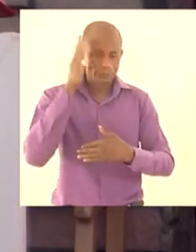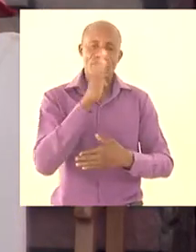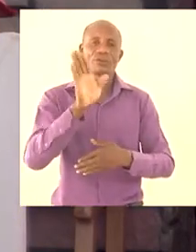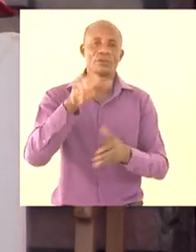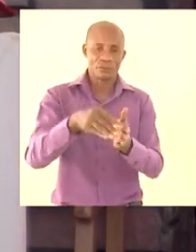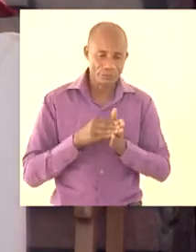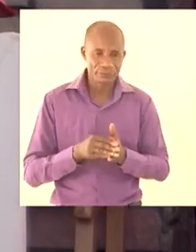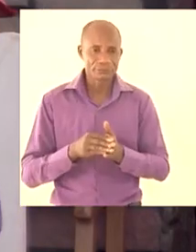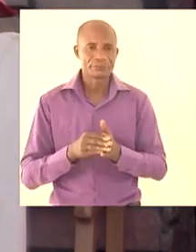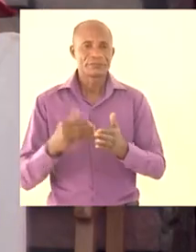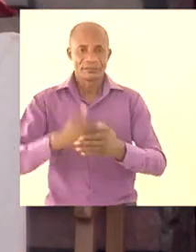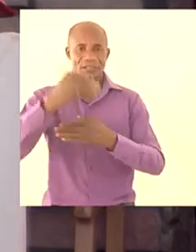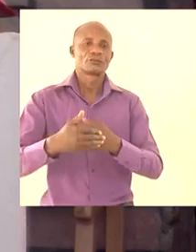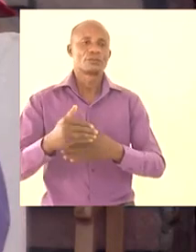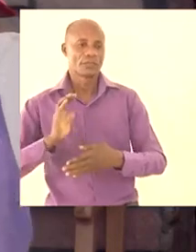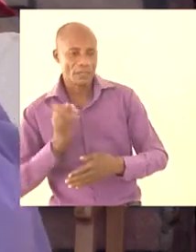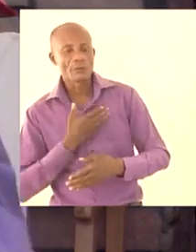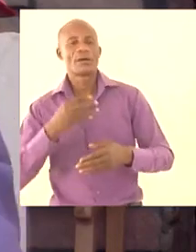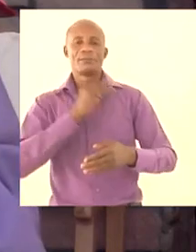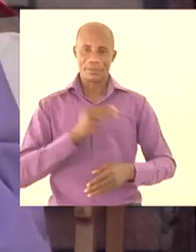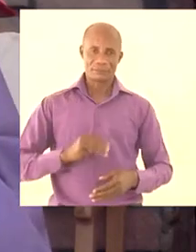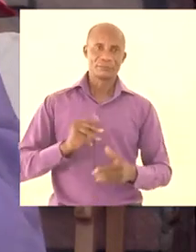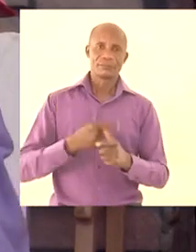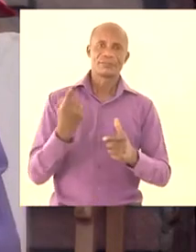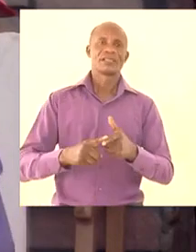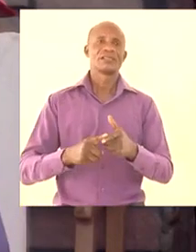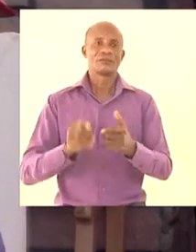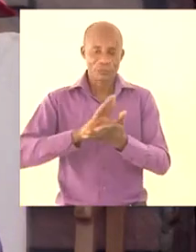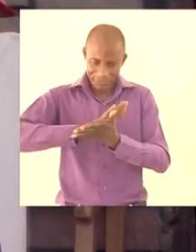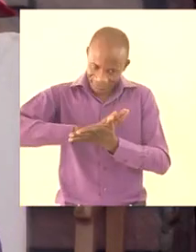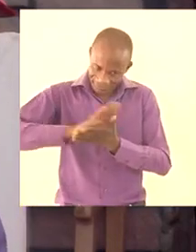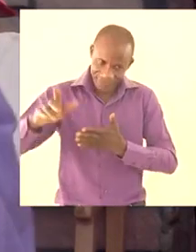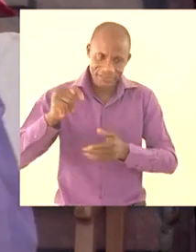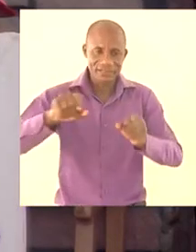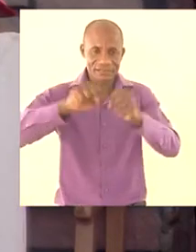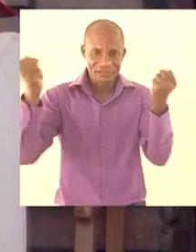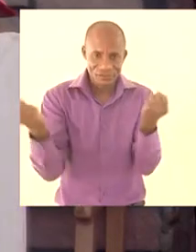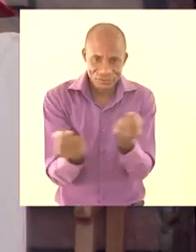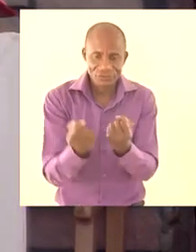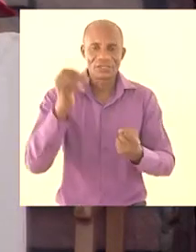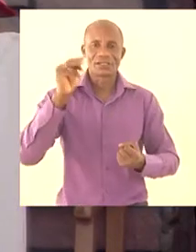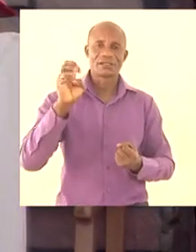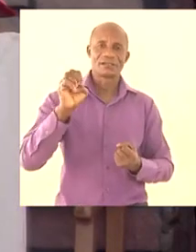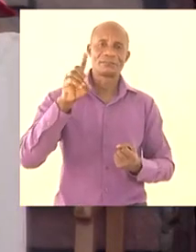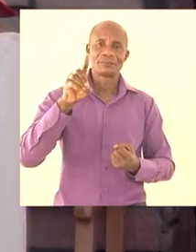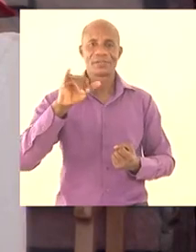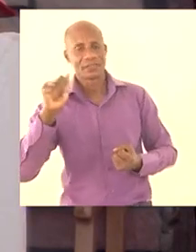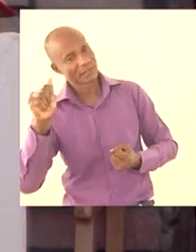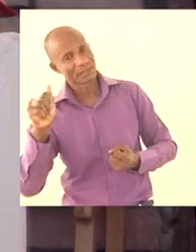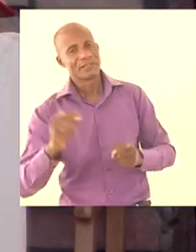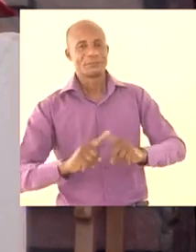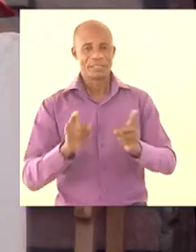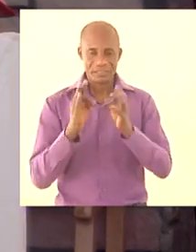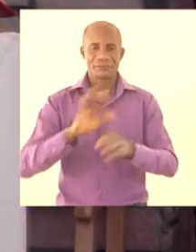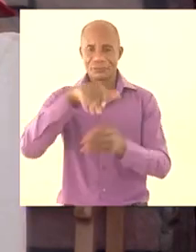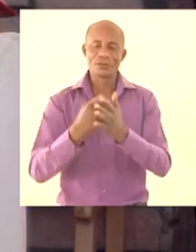be Chidebere's own. The next one will be Helen's own. Then you will be sanitizing the social media. But then if all of us say we are not going